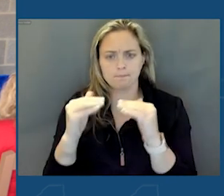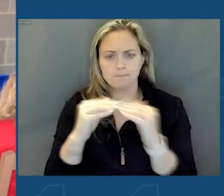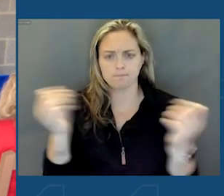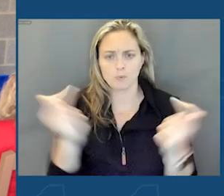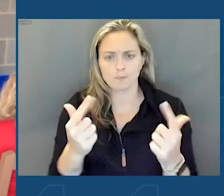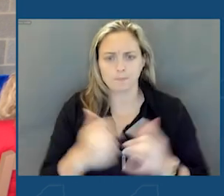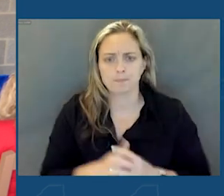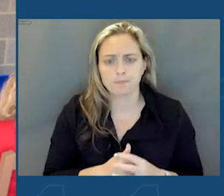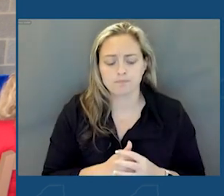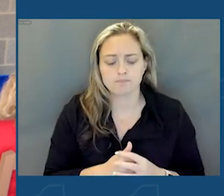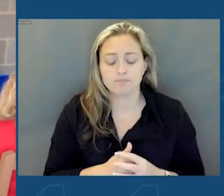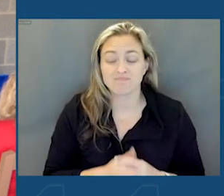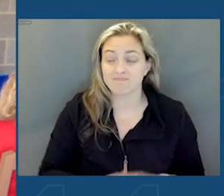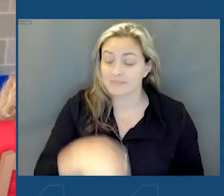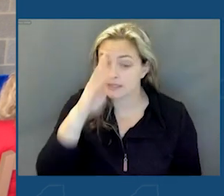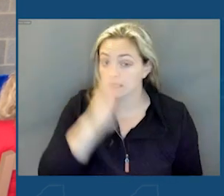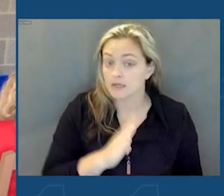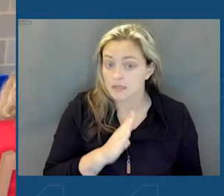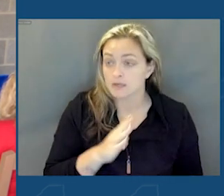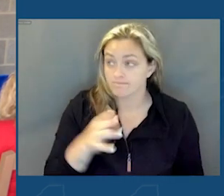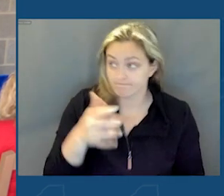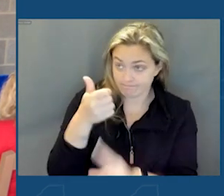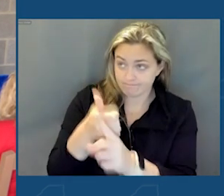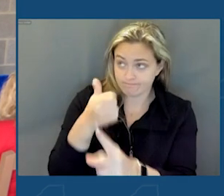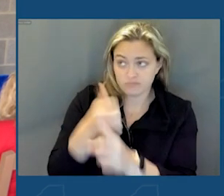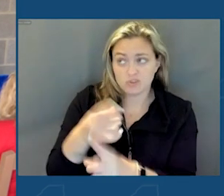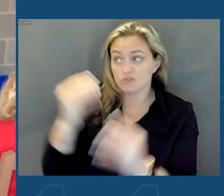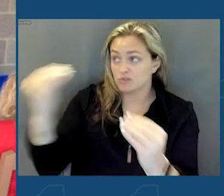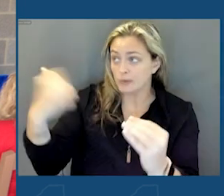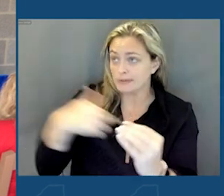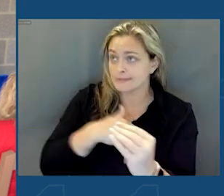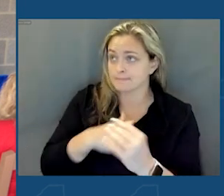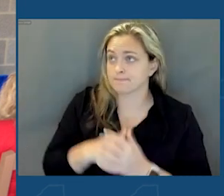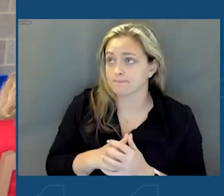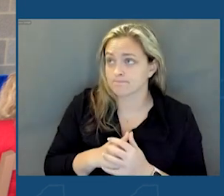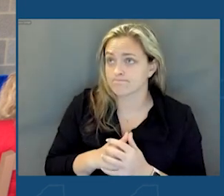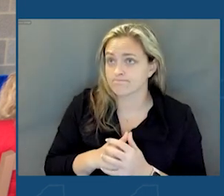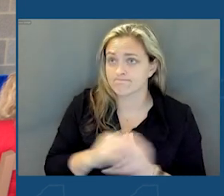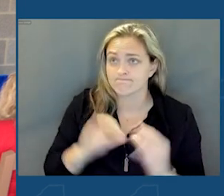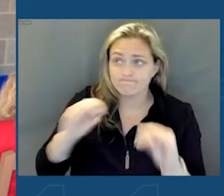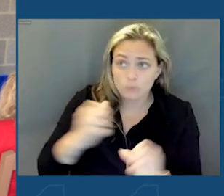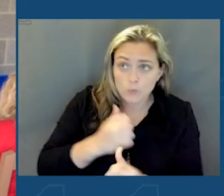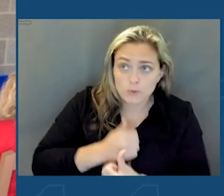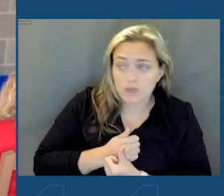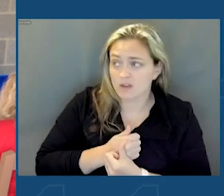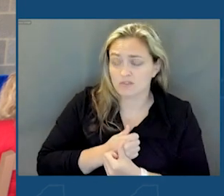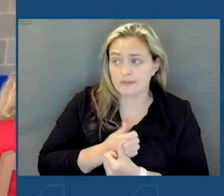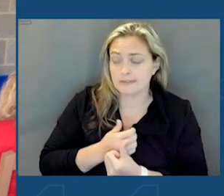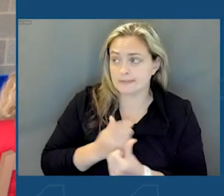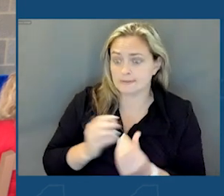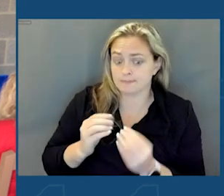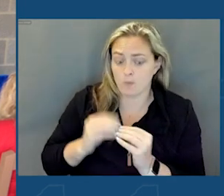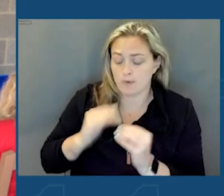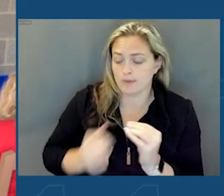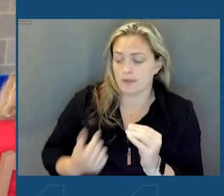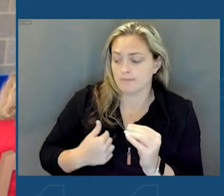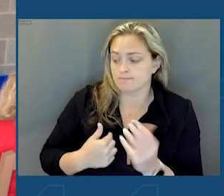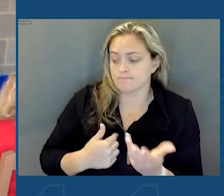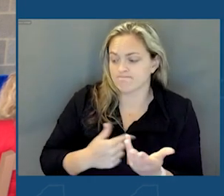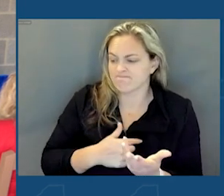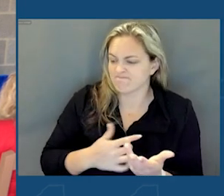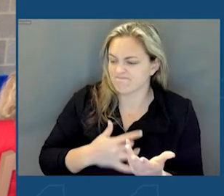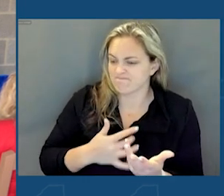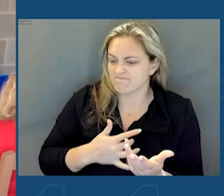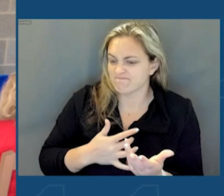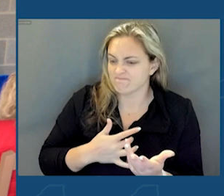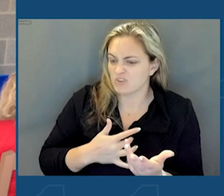O God, you yourself have taught us that no love is greater than that which gives itself for